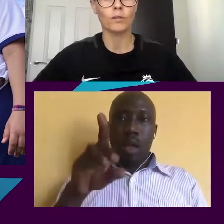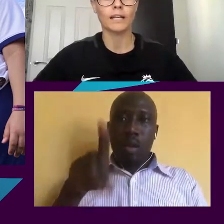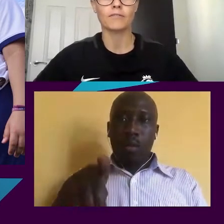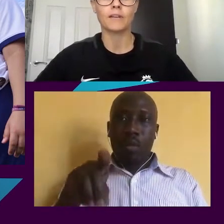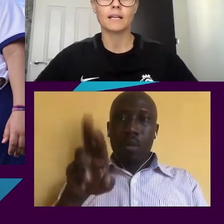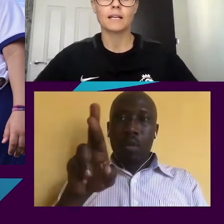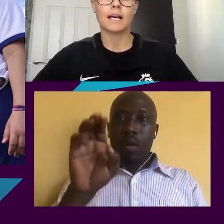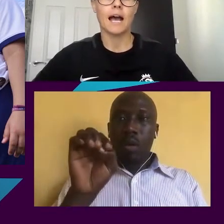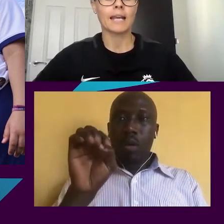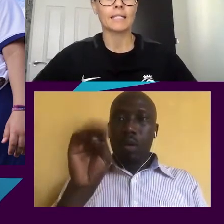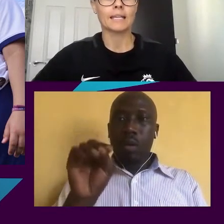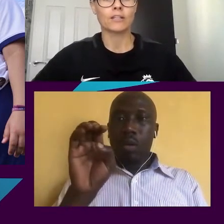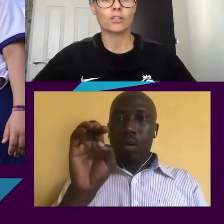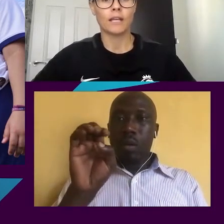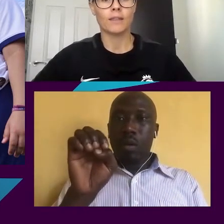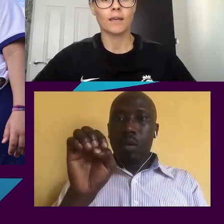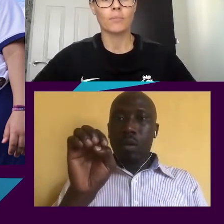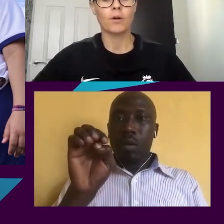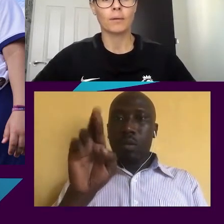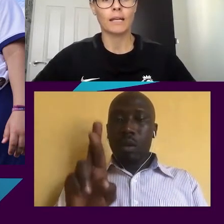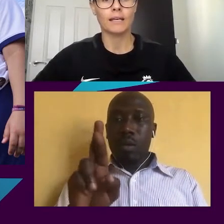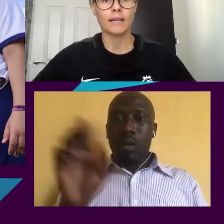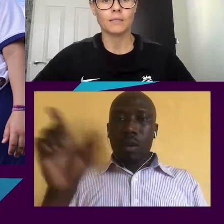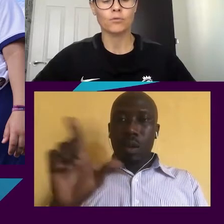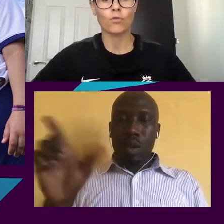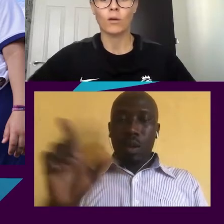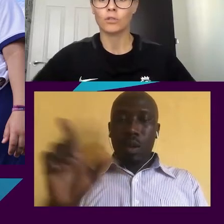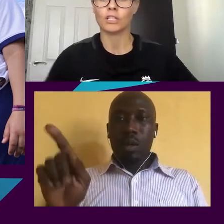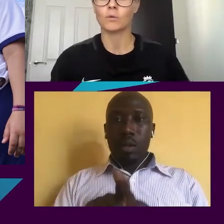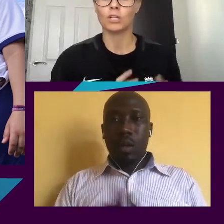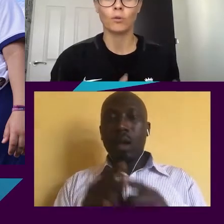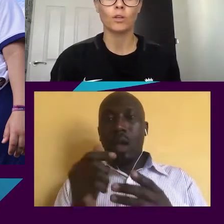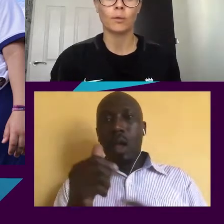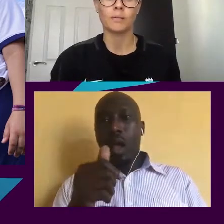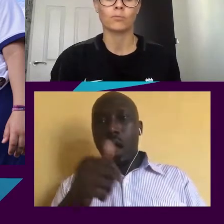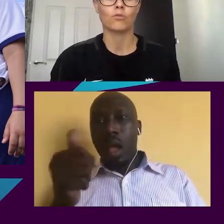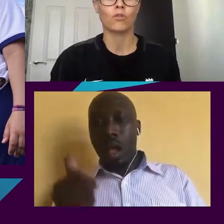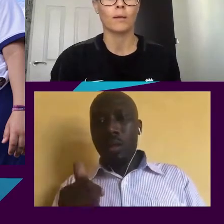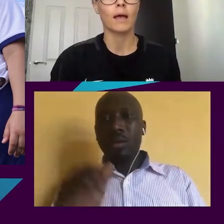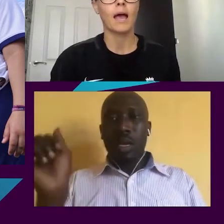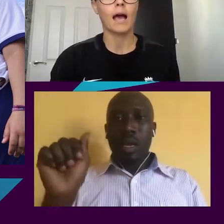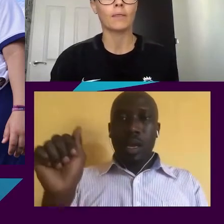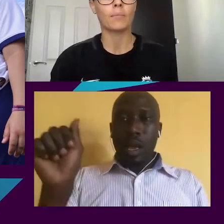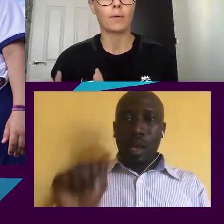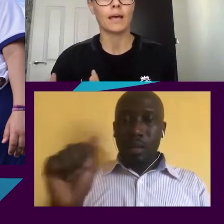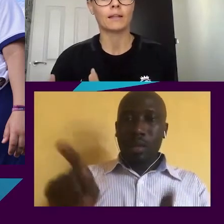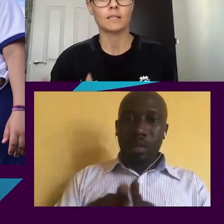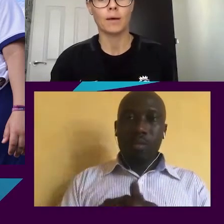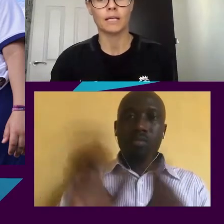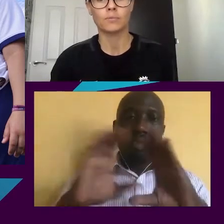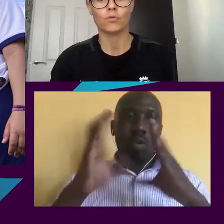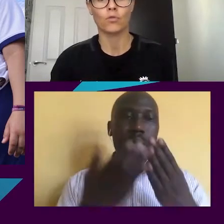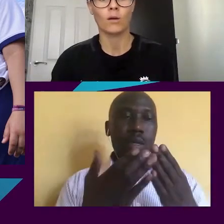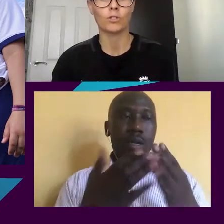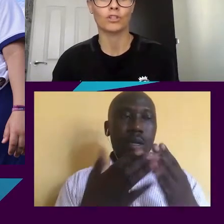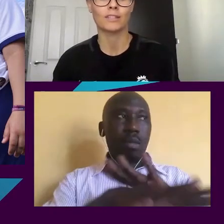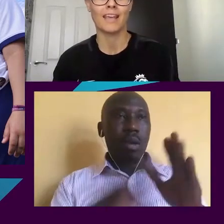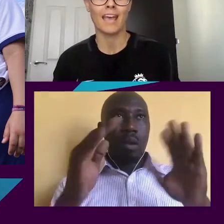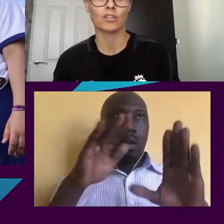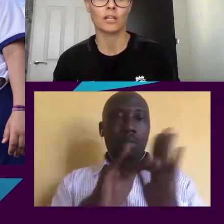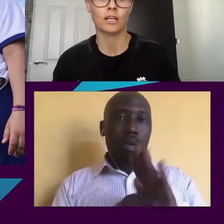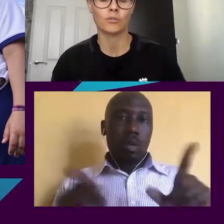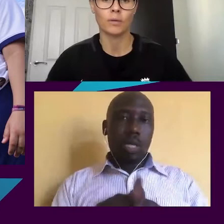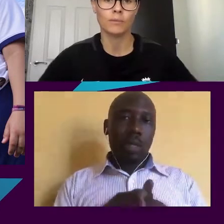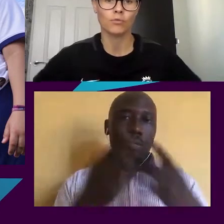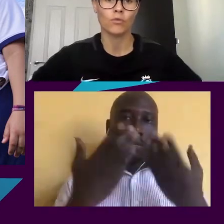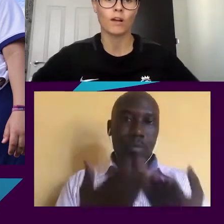and Sport Relief. And it engages in the Premier League Kicks programme, which is our community-based programme, and the PL Inspires programme, which is